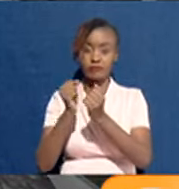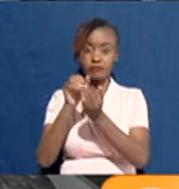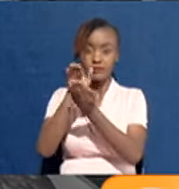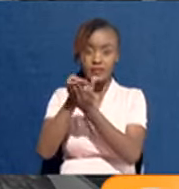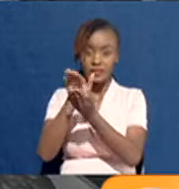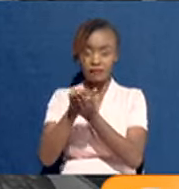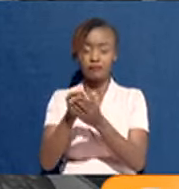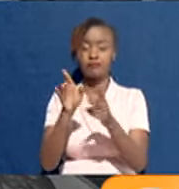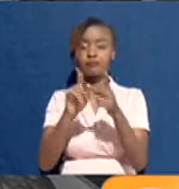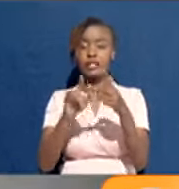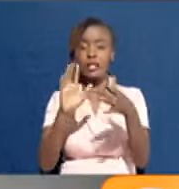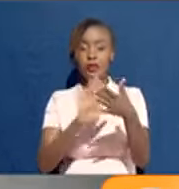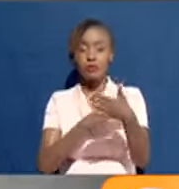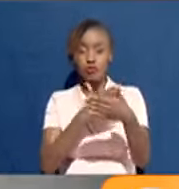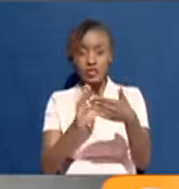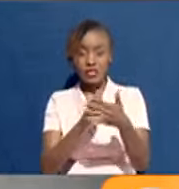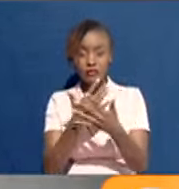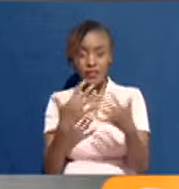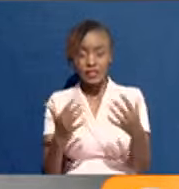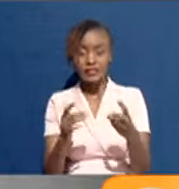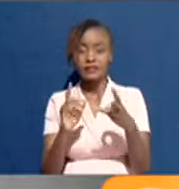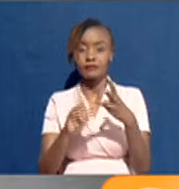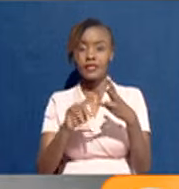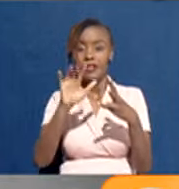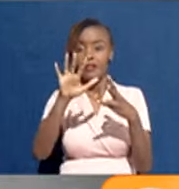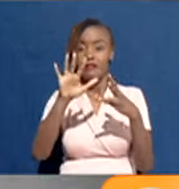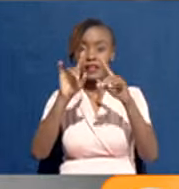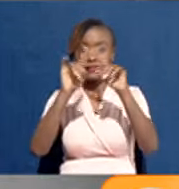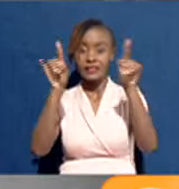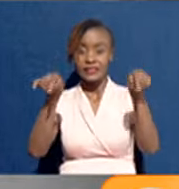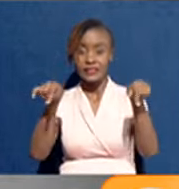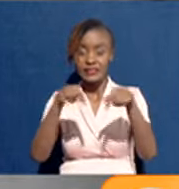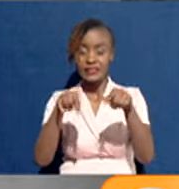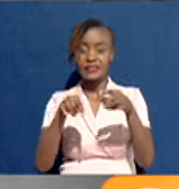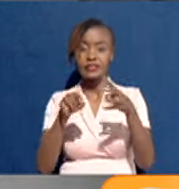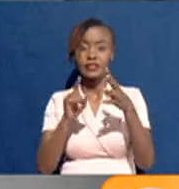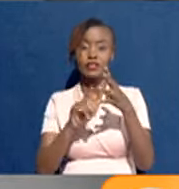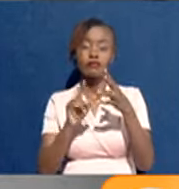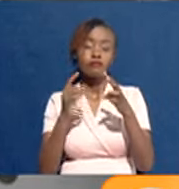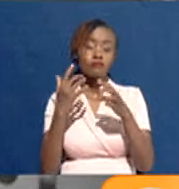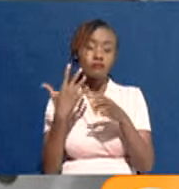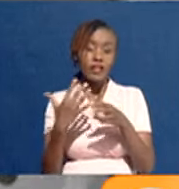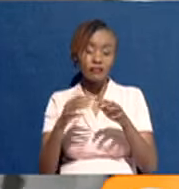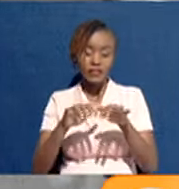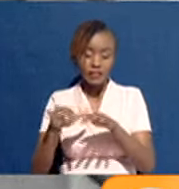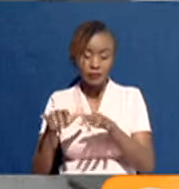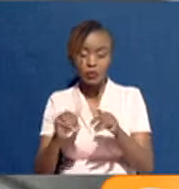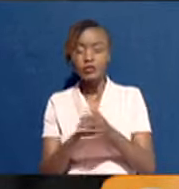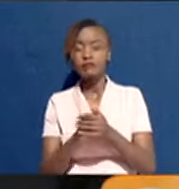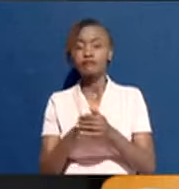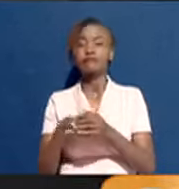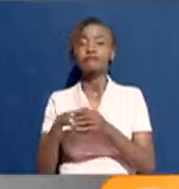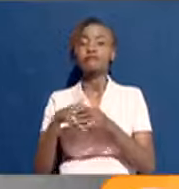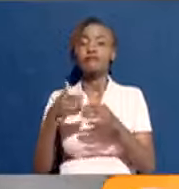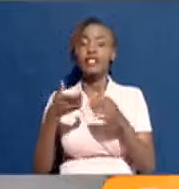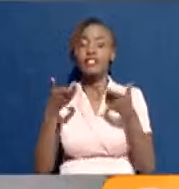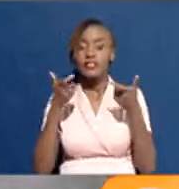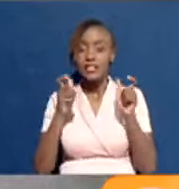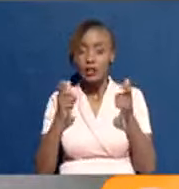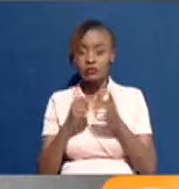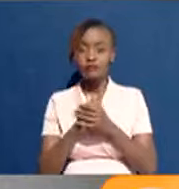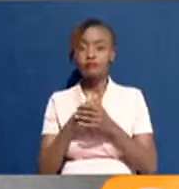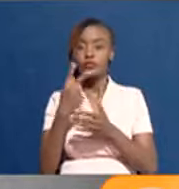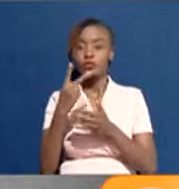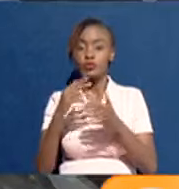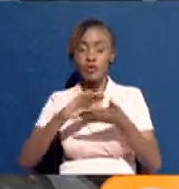Musical instruments, 5 screens, 2 keyboards, a sound mixer, 2 cameras, 2 laptops,